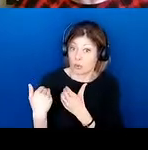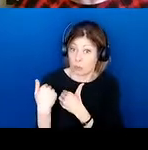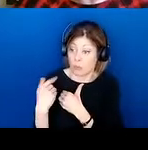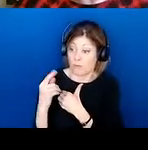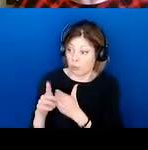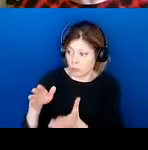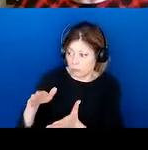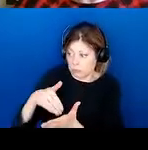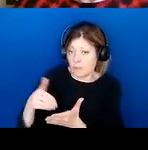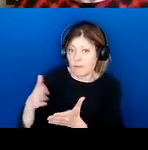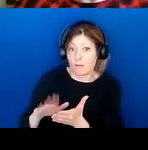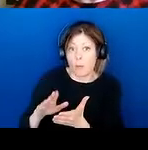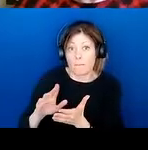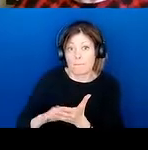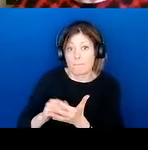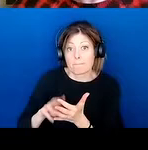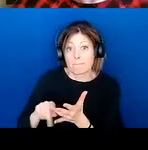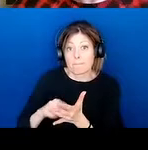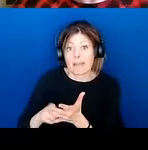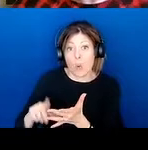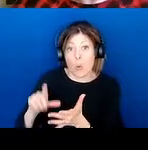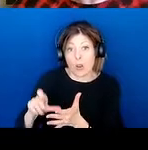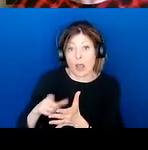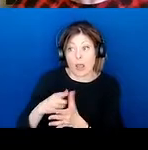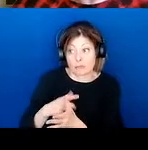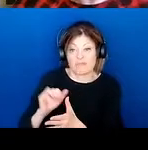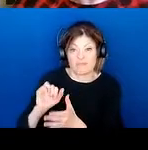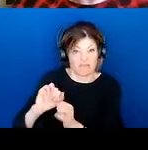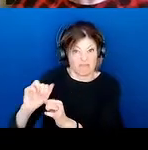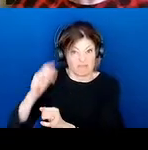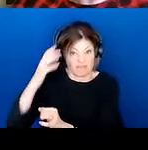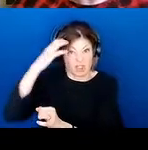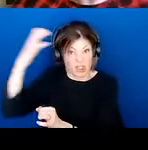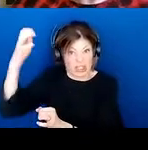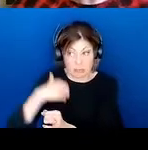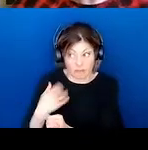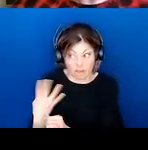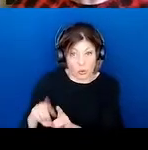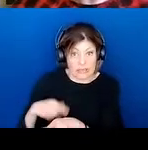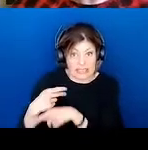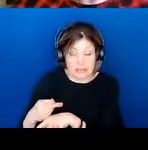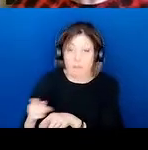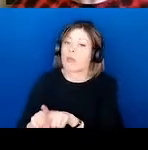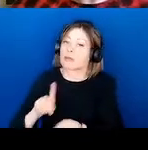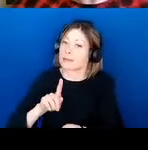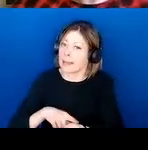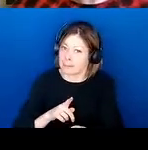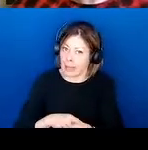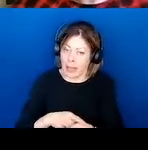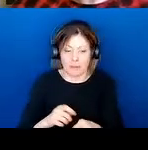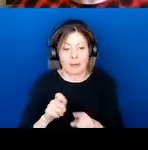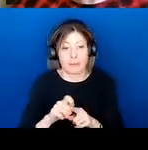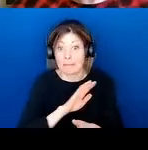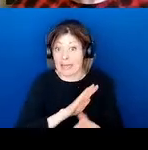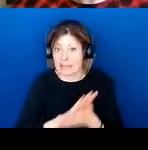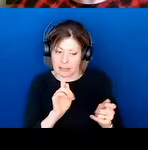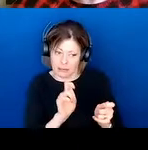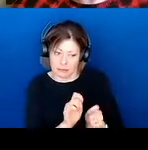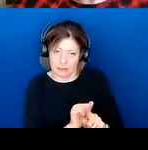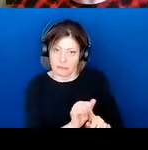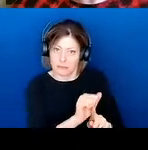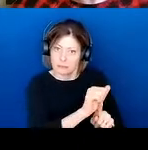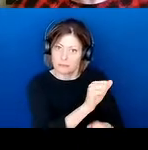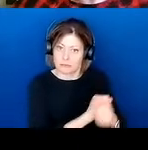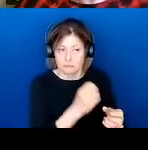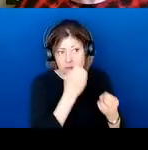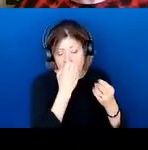years, all the while transforming Painshill into his very own pleasure garden, inspired by scenes and